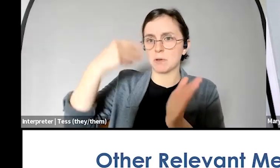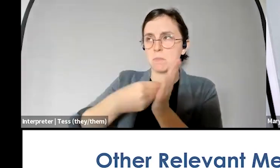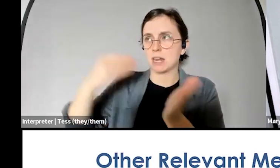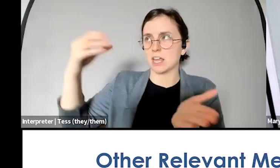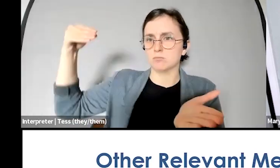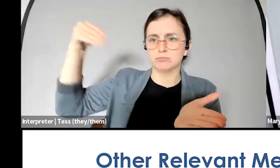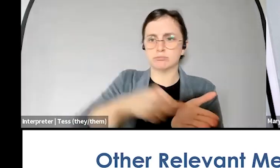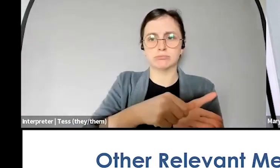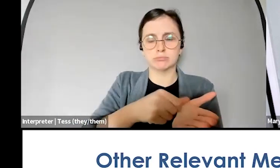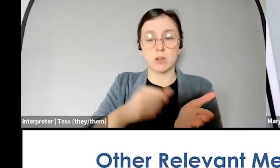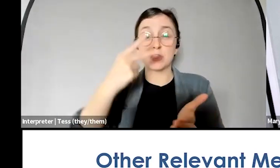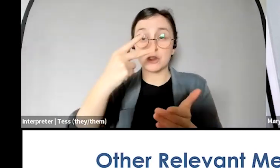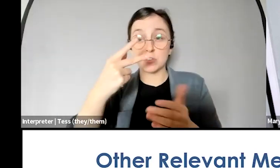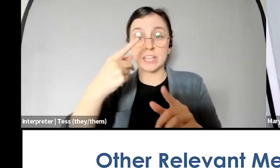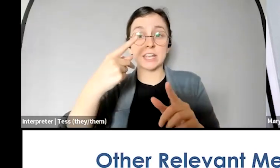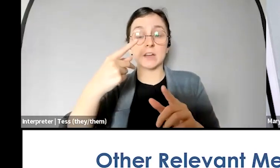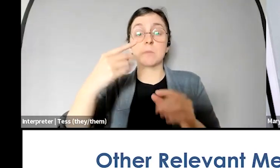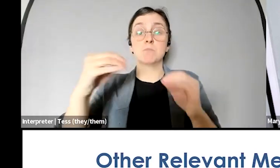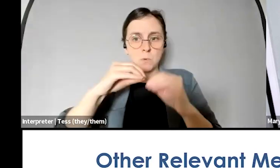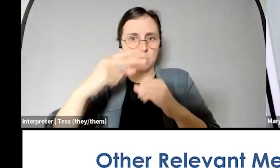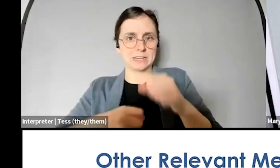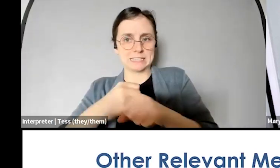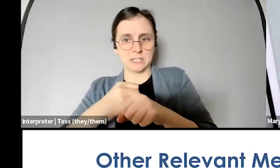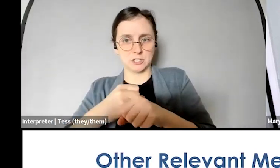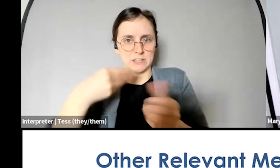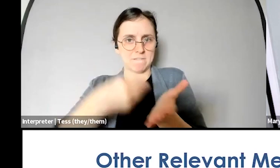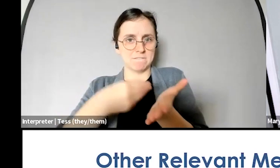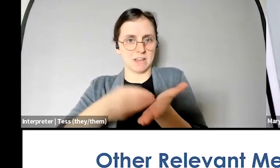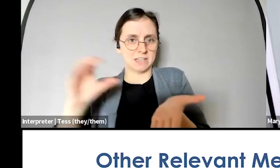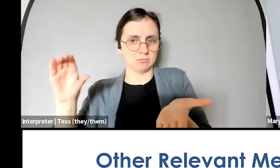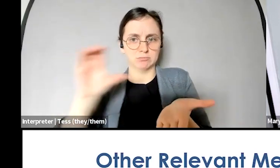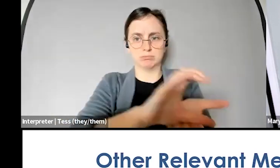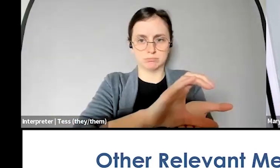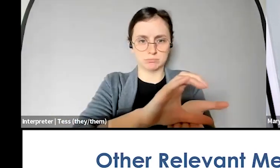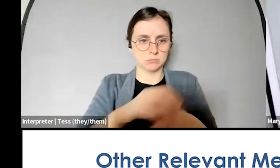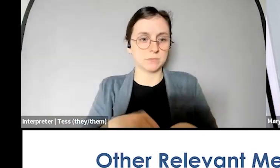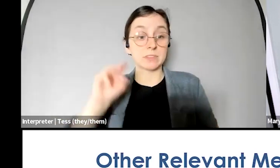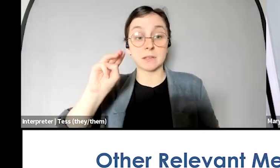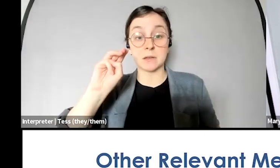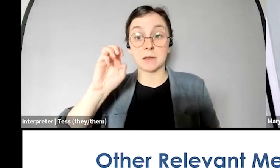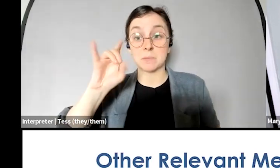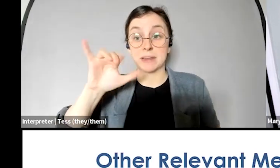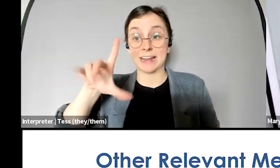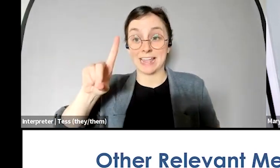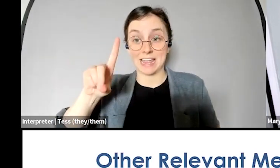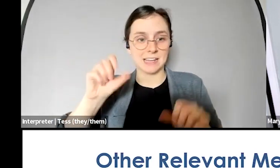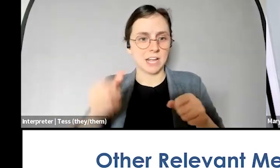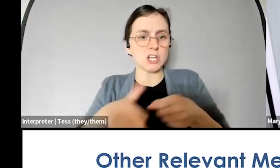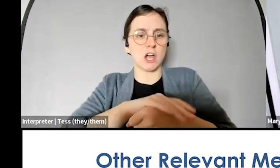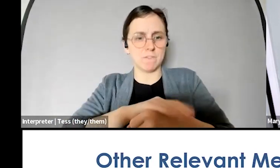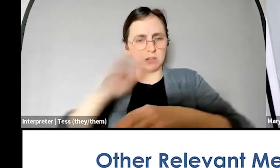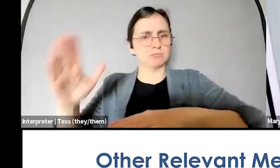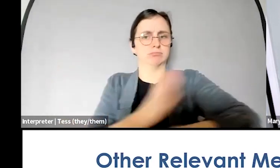per state. So Medicaid can cover pretty much the whole continuum under the rehabilitation services